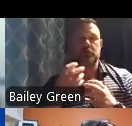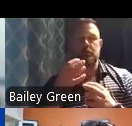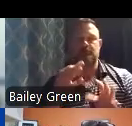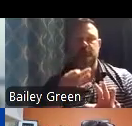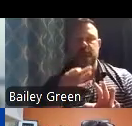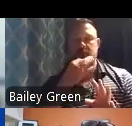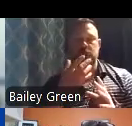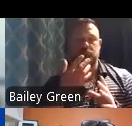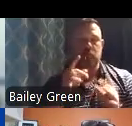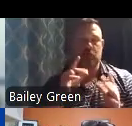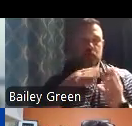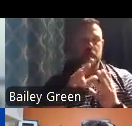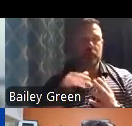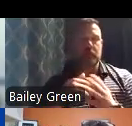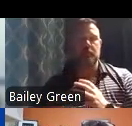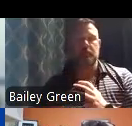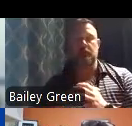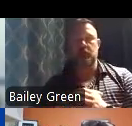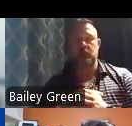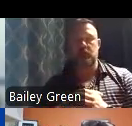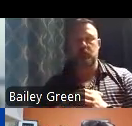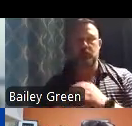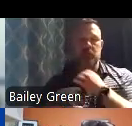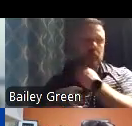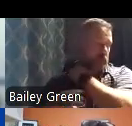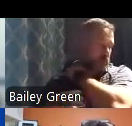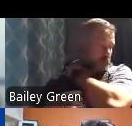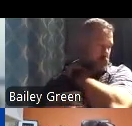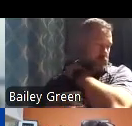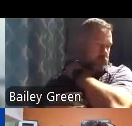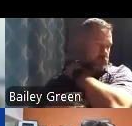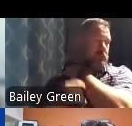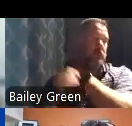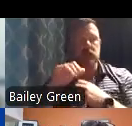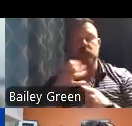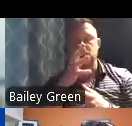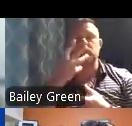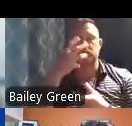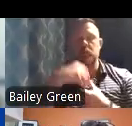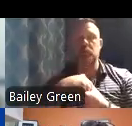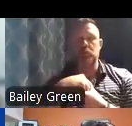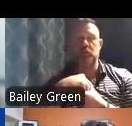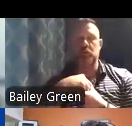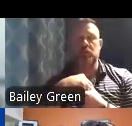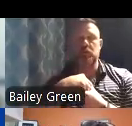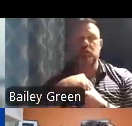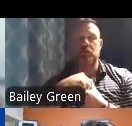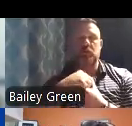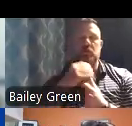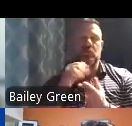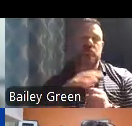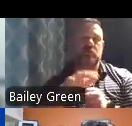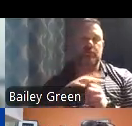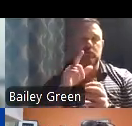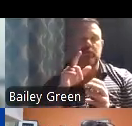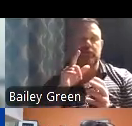to approach that subject. Yeah, are we going to include in here, or maybe that doesn't have to go in the letter,